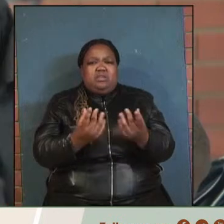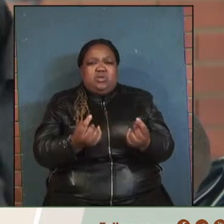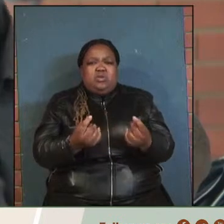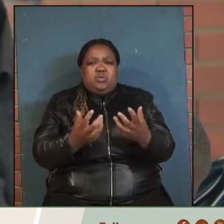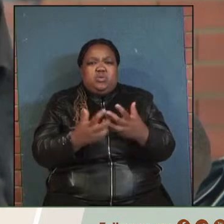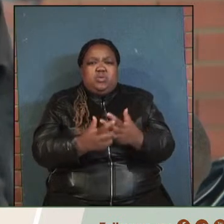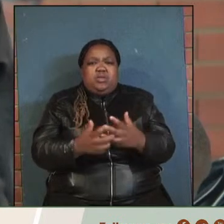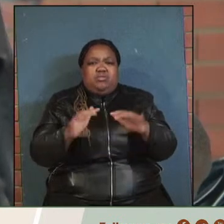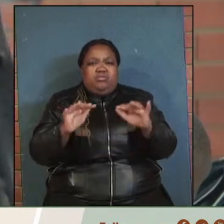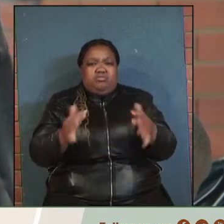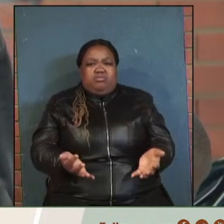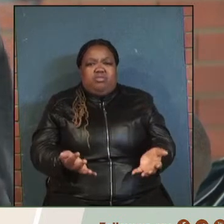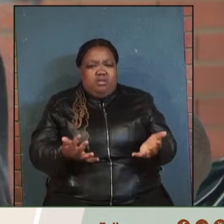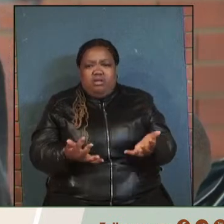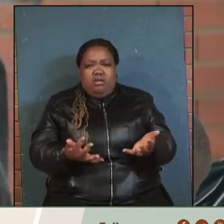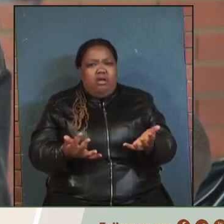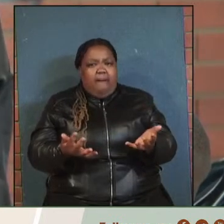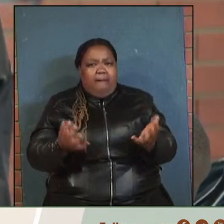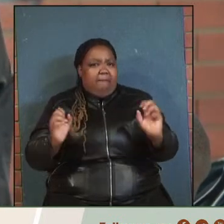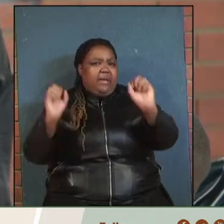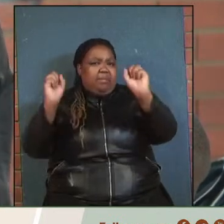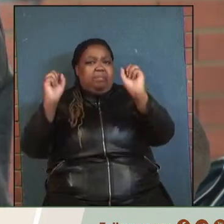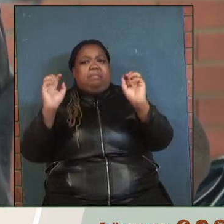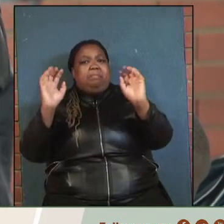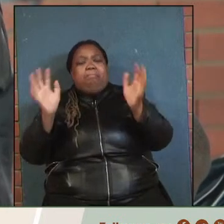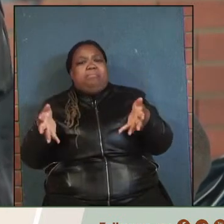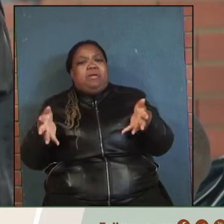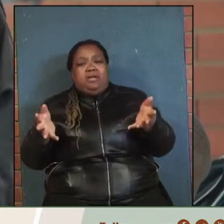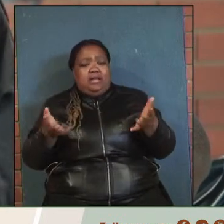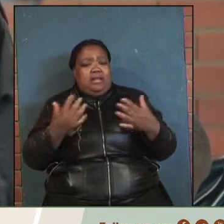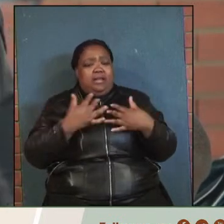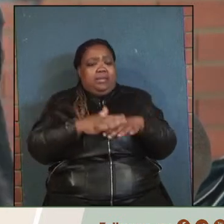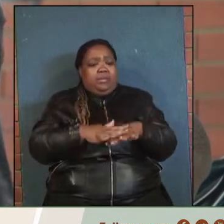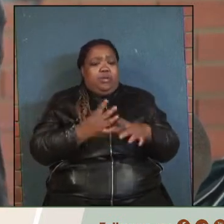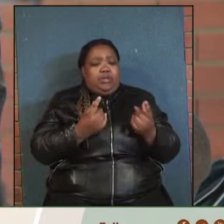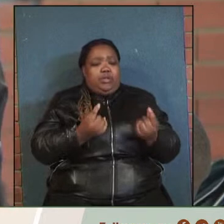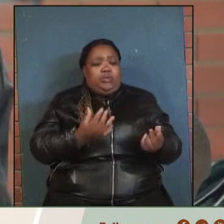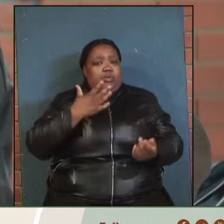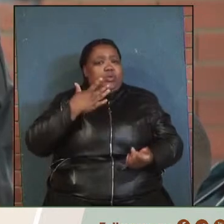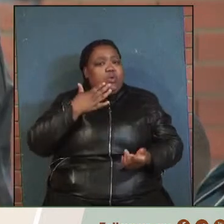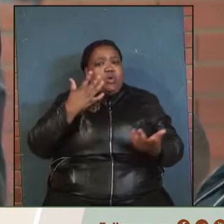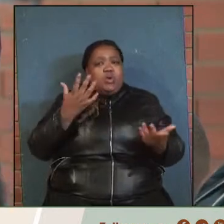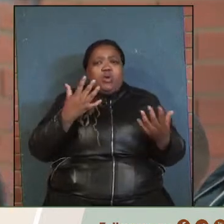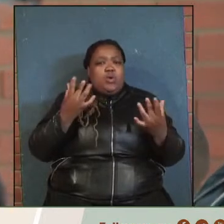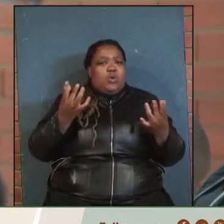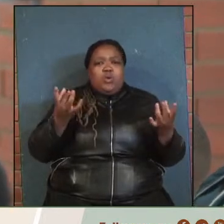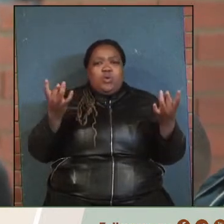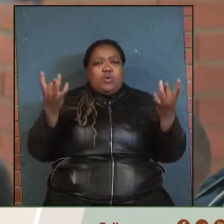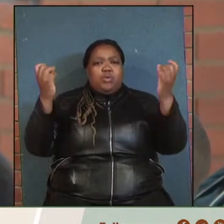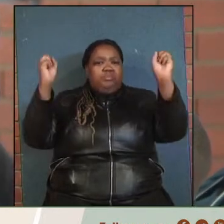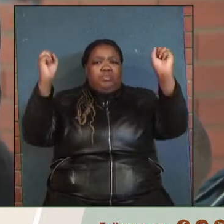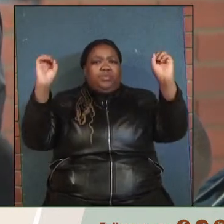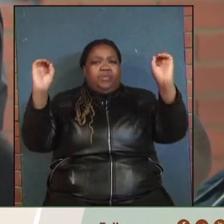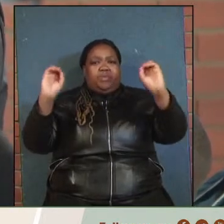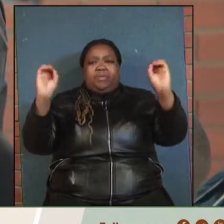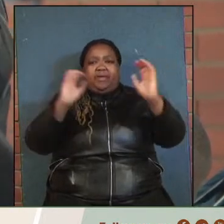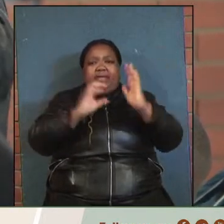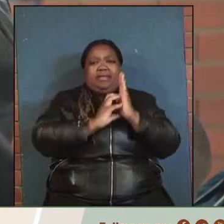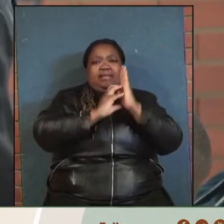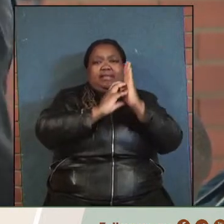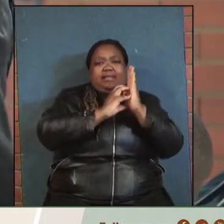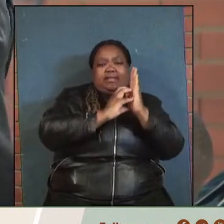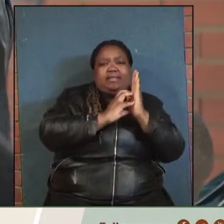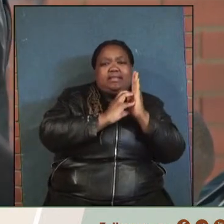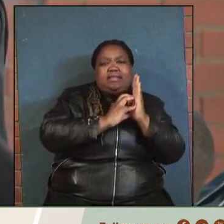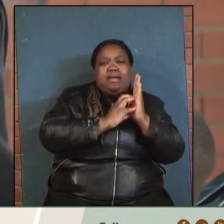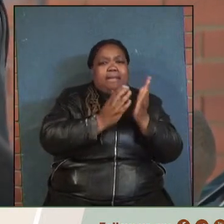room on how they're going to be implemented, who are going to implement this. They're just giving it to them. They're not even raising examples of schools. They're